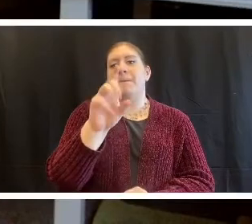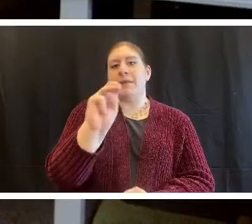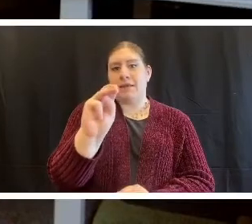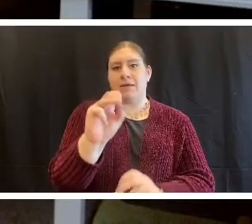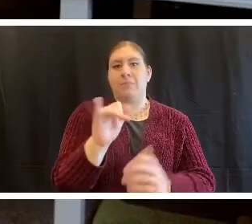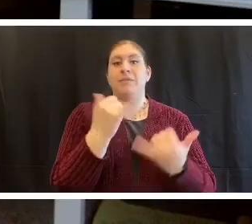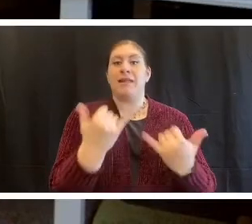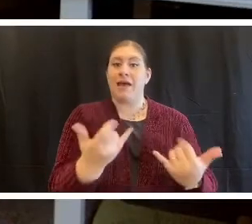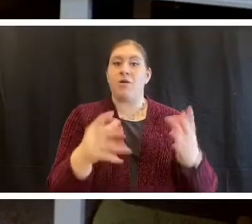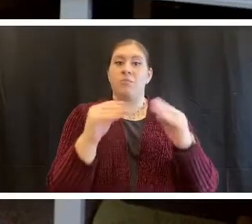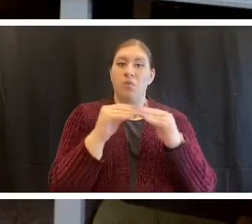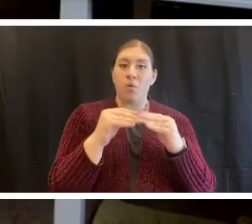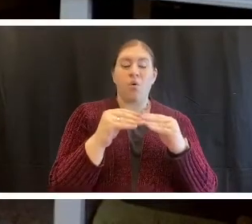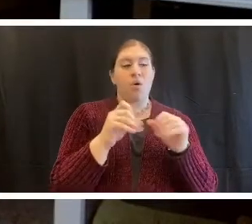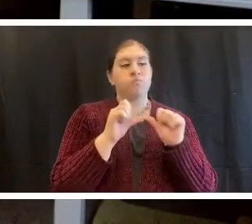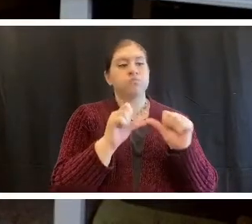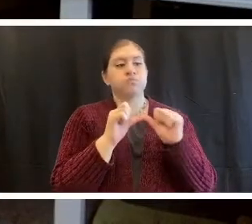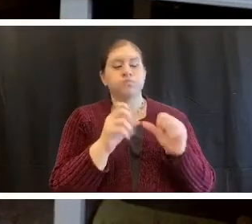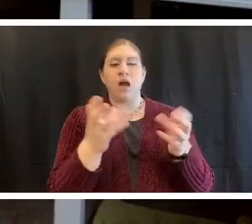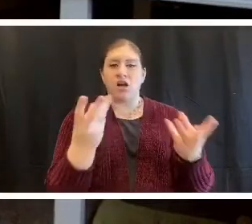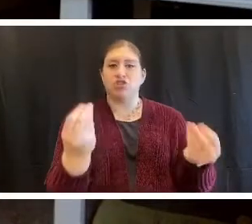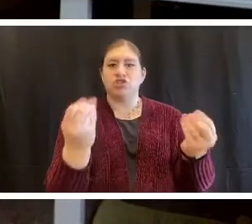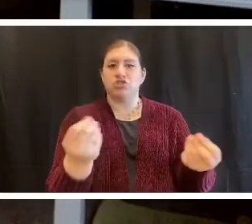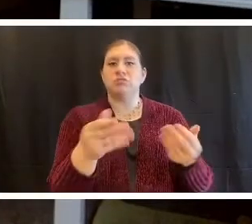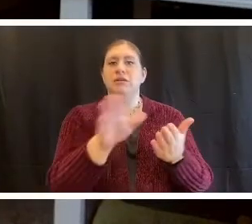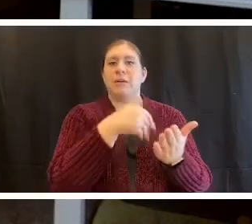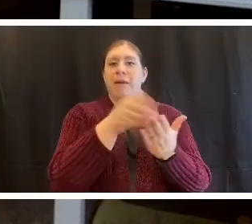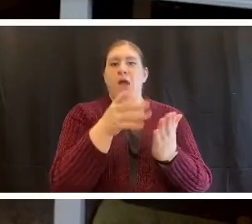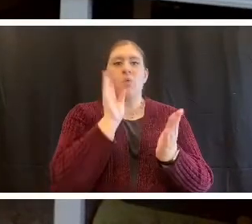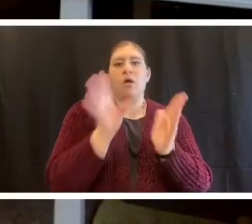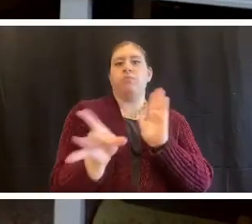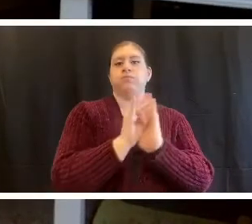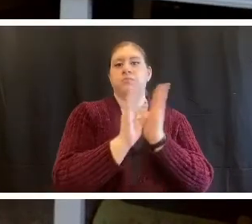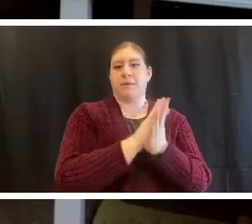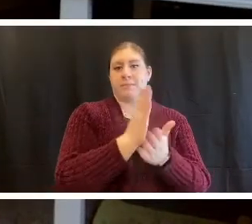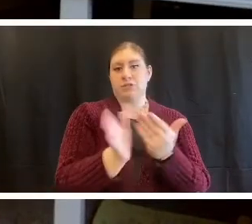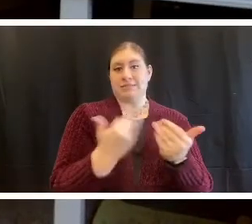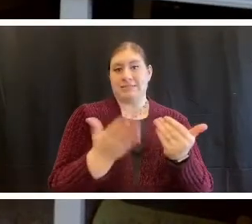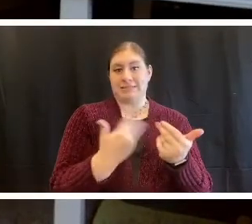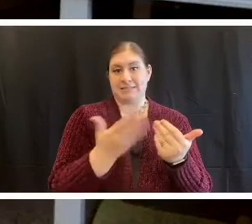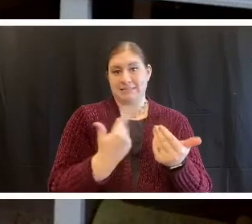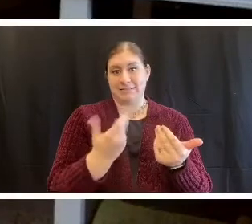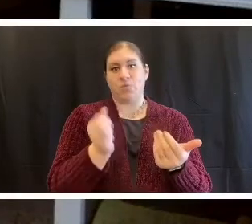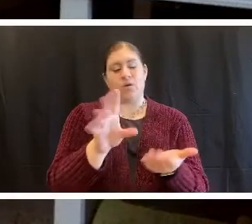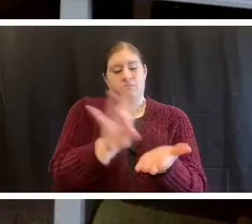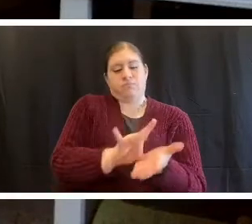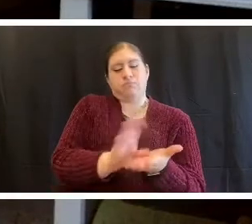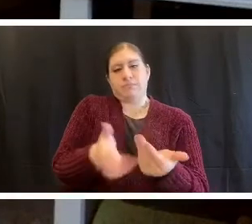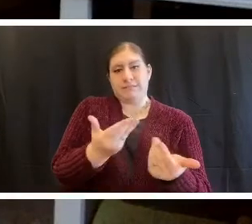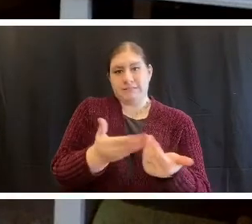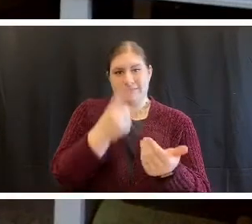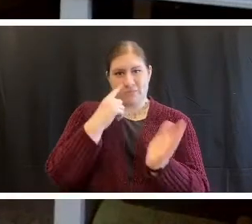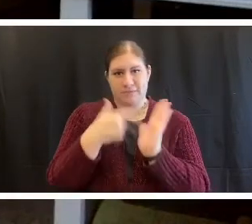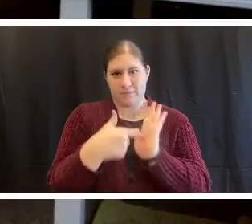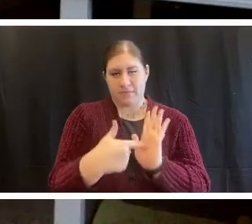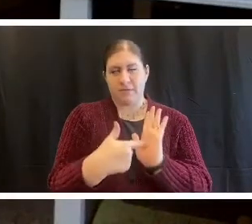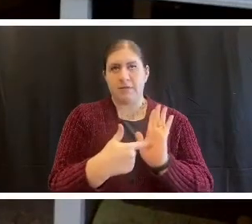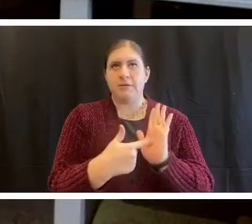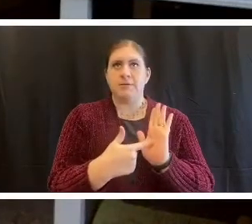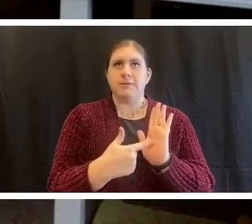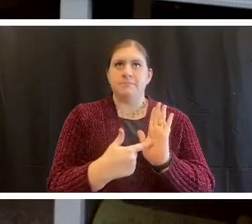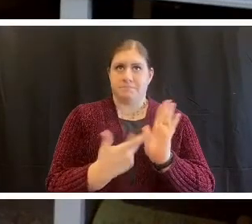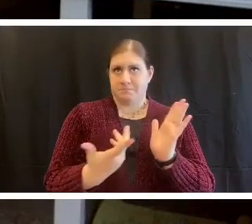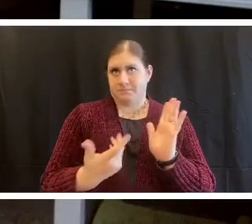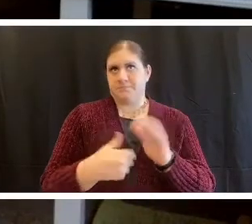a pliability and viscosity and helps the paint stick to the paper or the surface, for example.